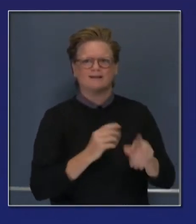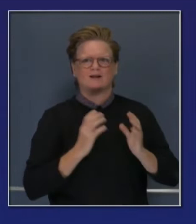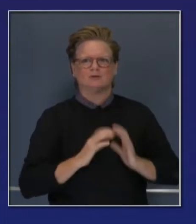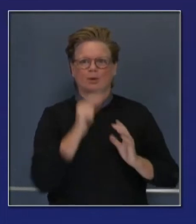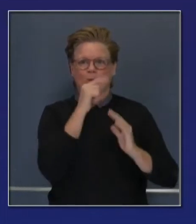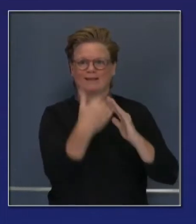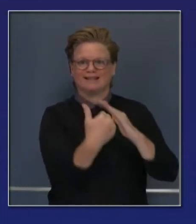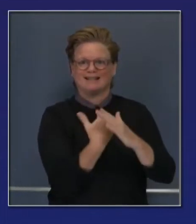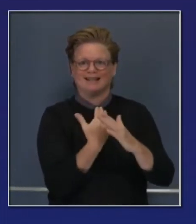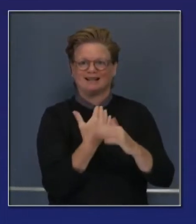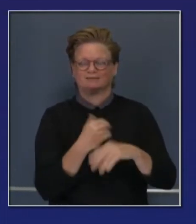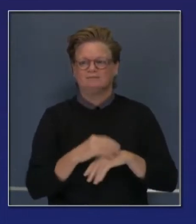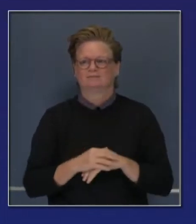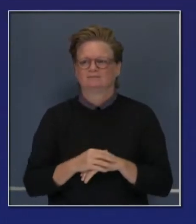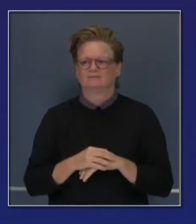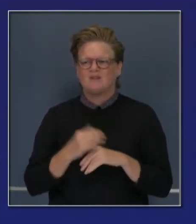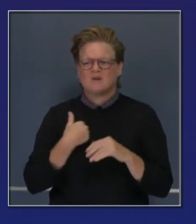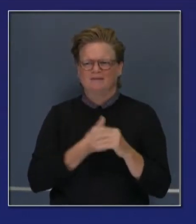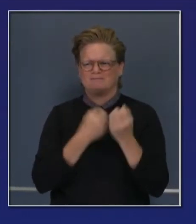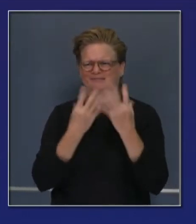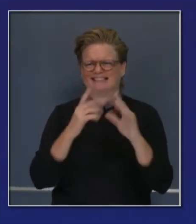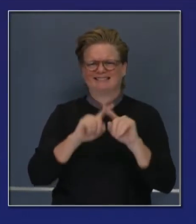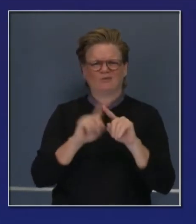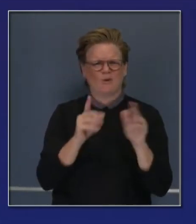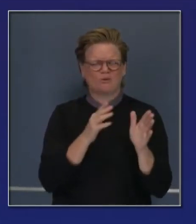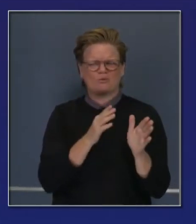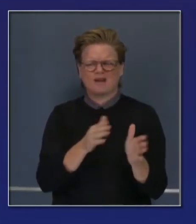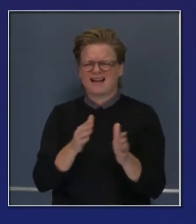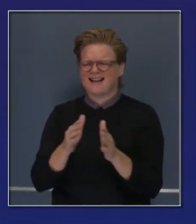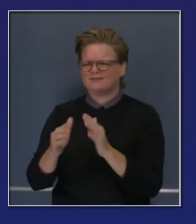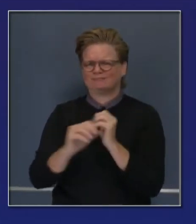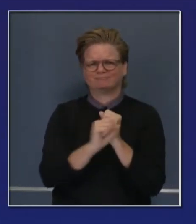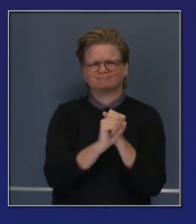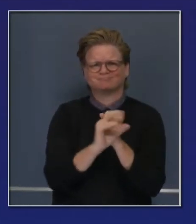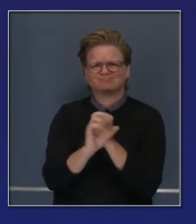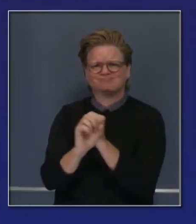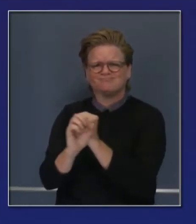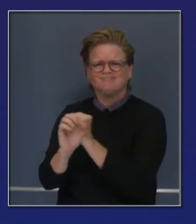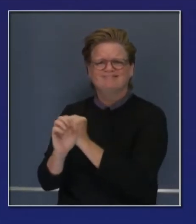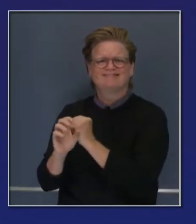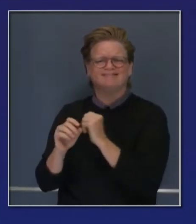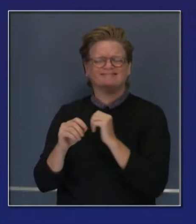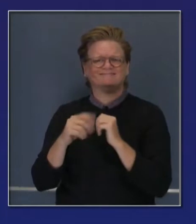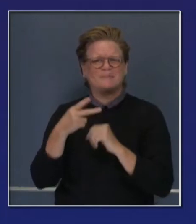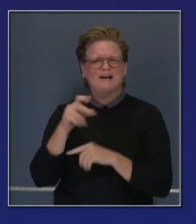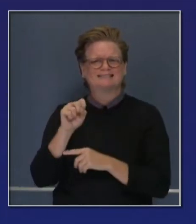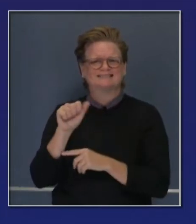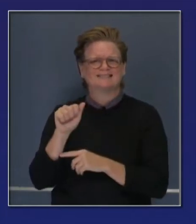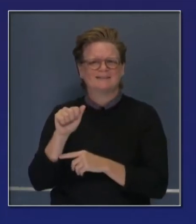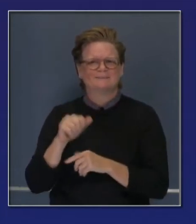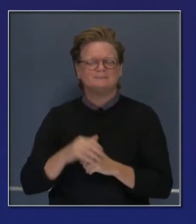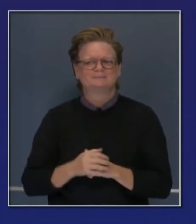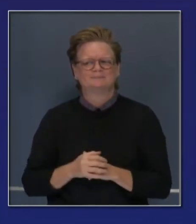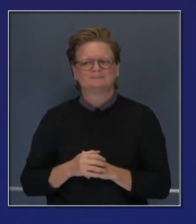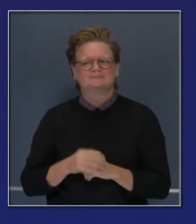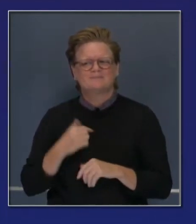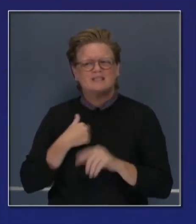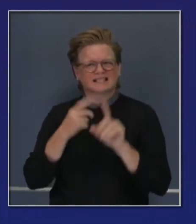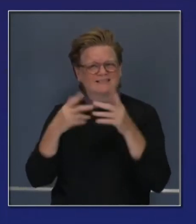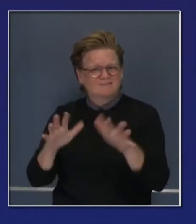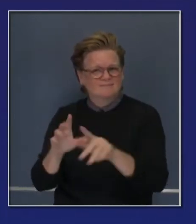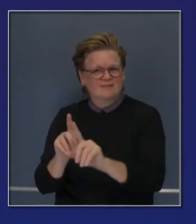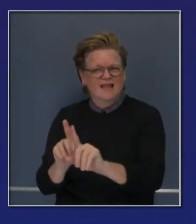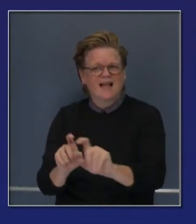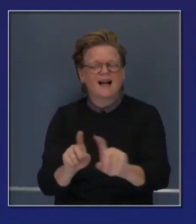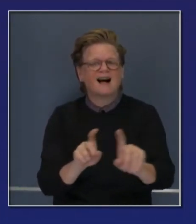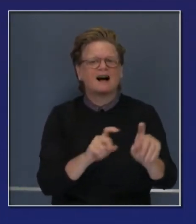well-known brands, as it were, here in the state of California, asking what they can do to take it to the next level in terms